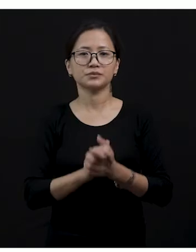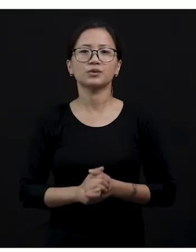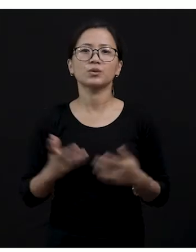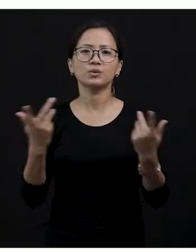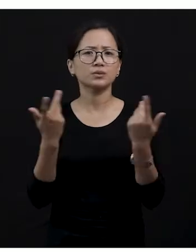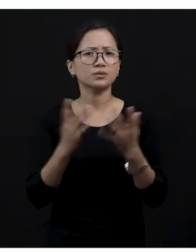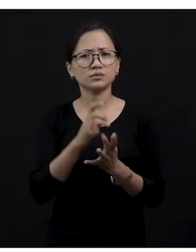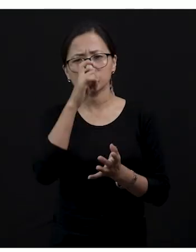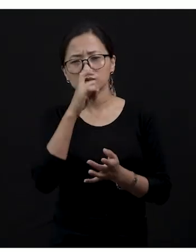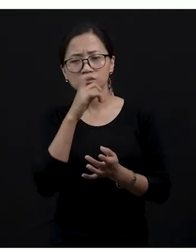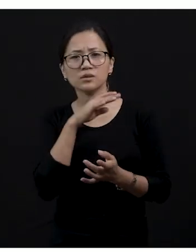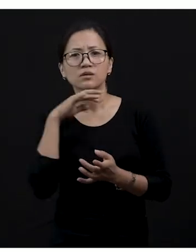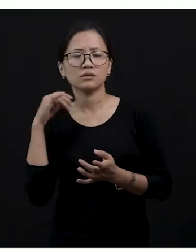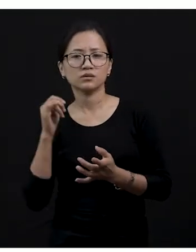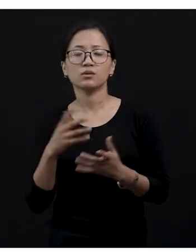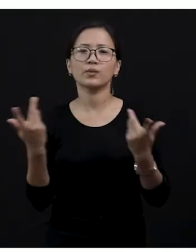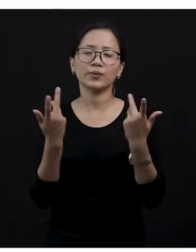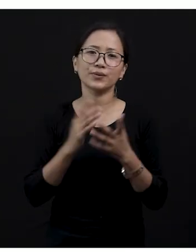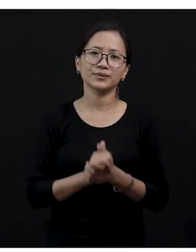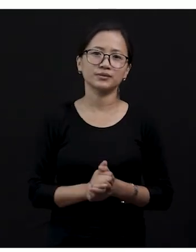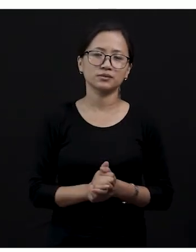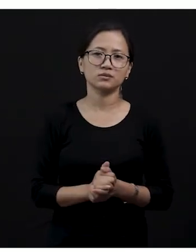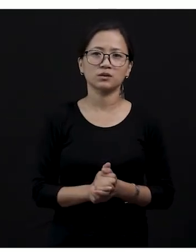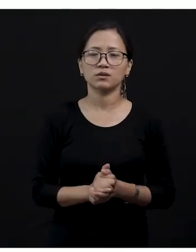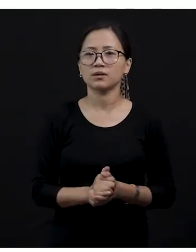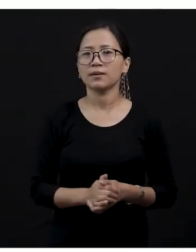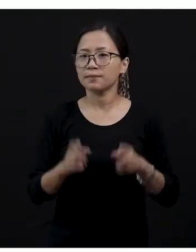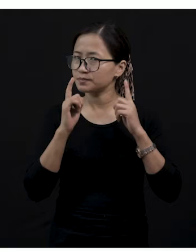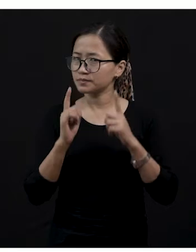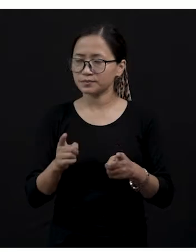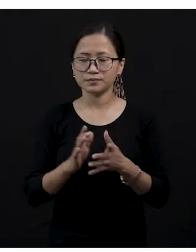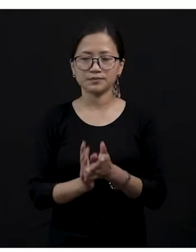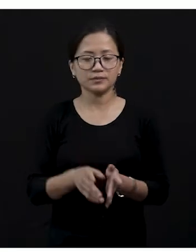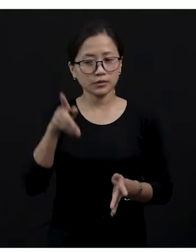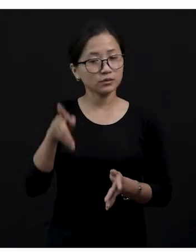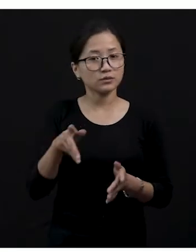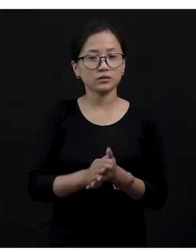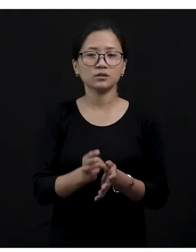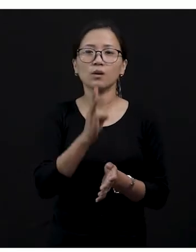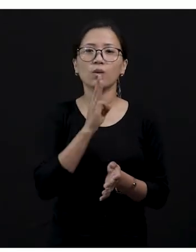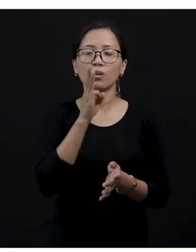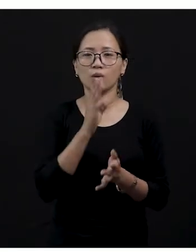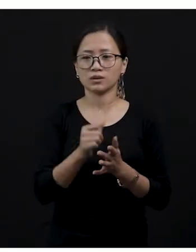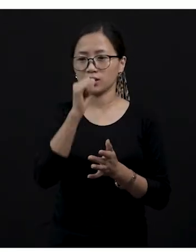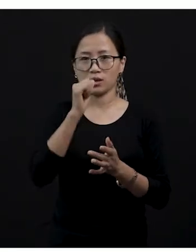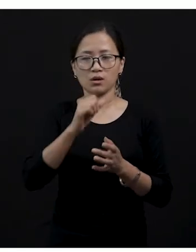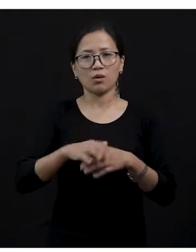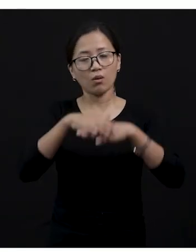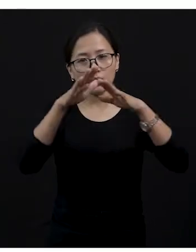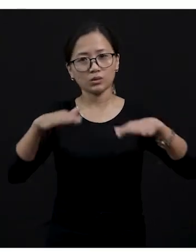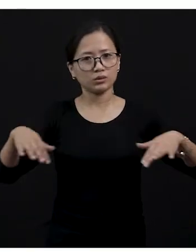color? This blue color is nothing but it is the water, the oceans,